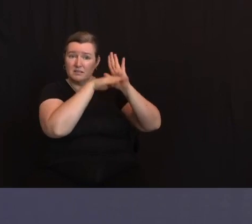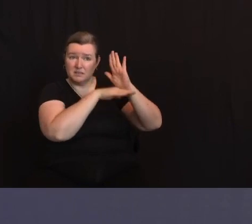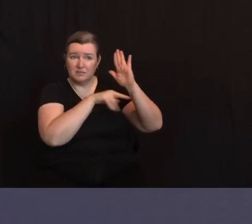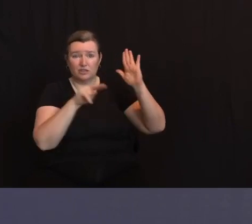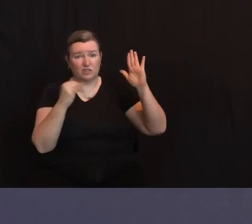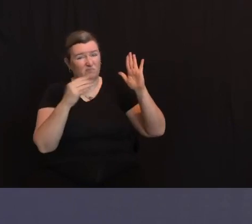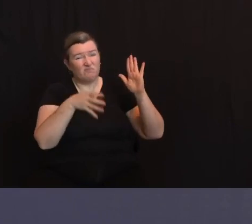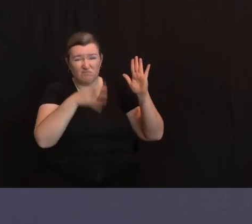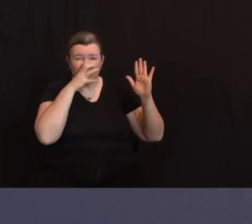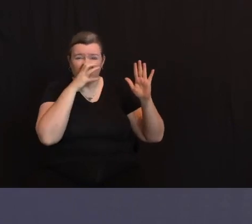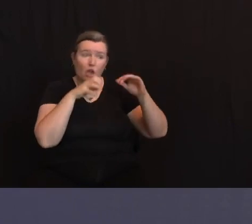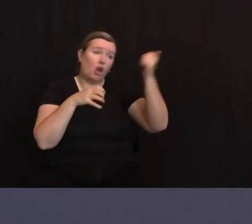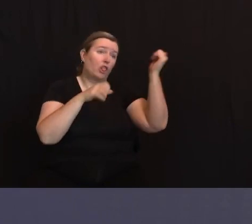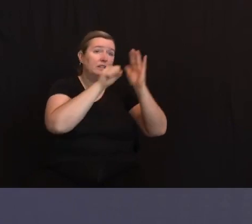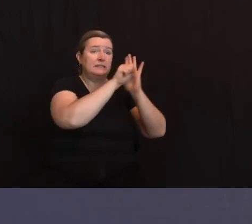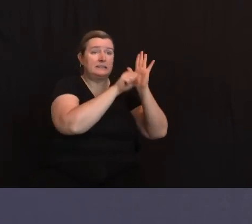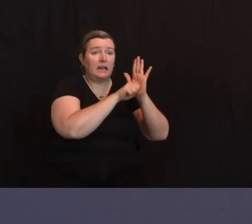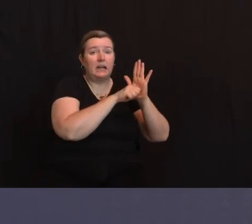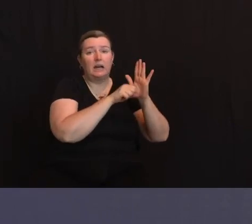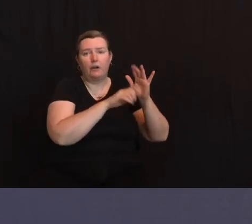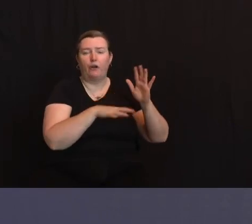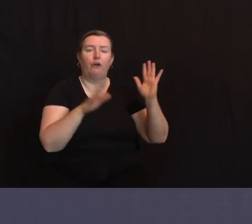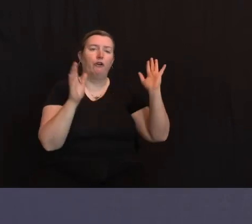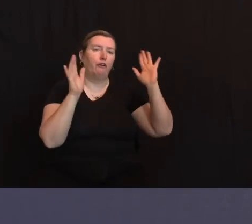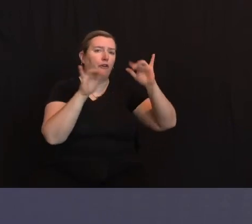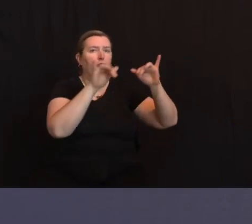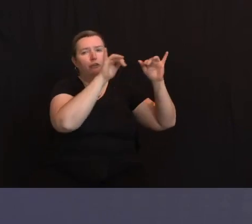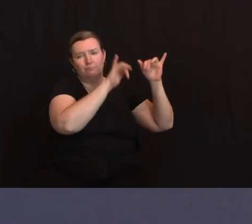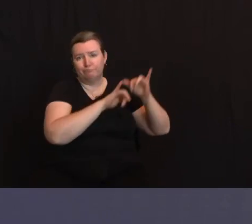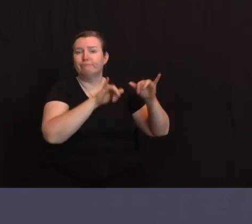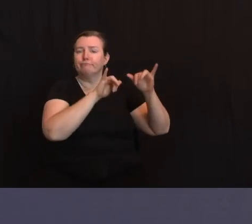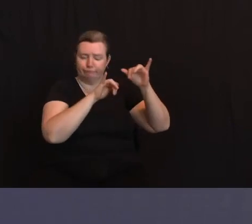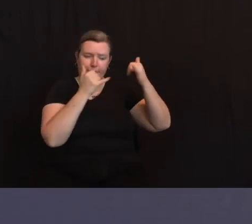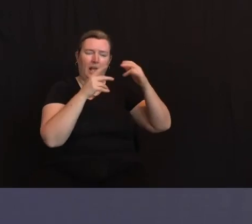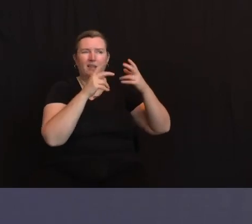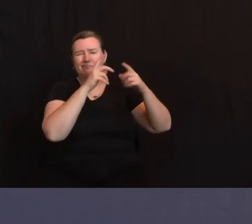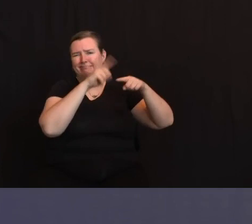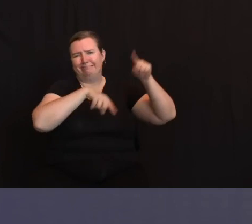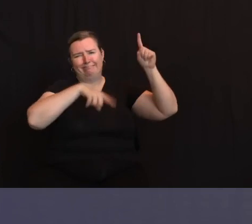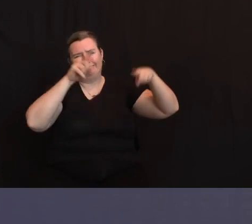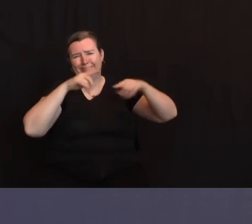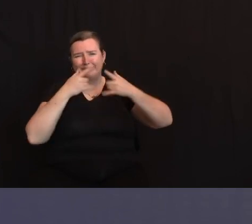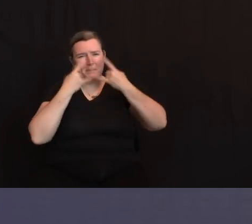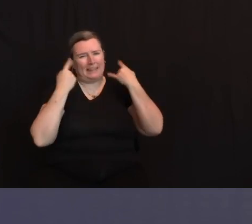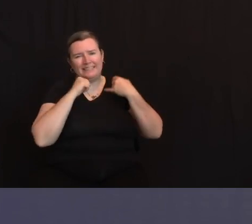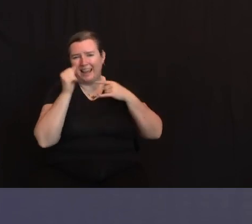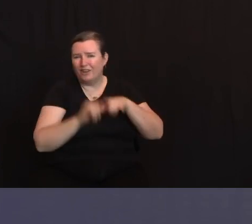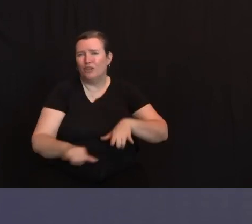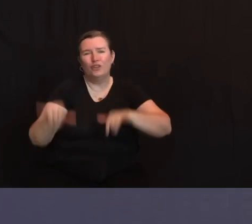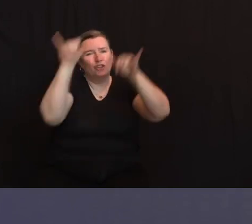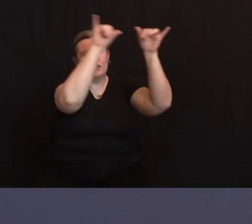we're not now as we are now. It doesn't go on that we are only as strong as the weakest link in the chain.